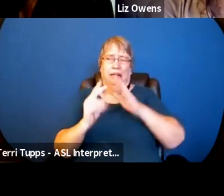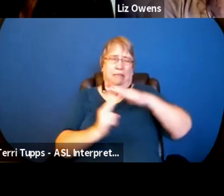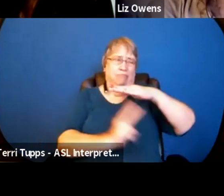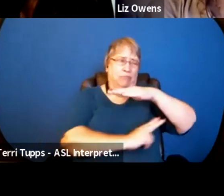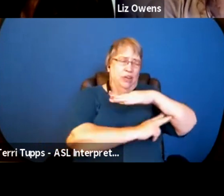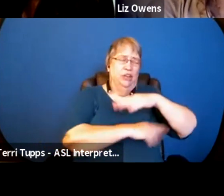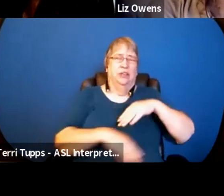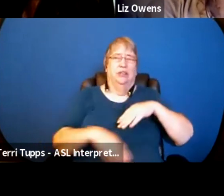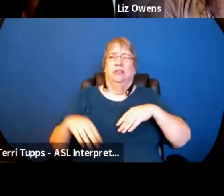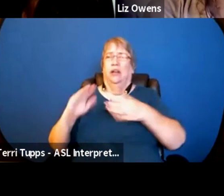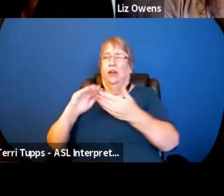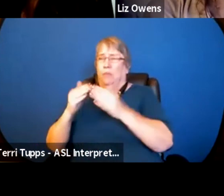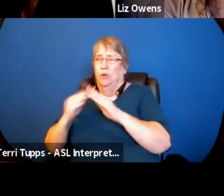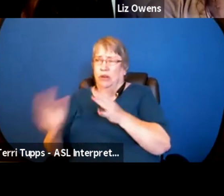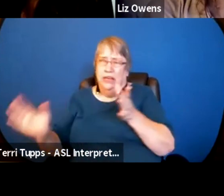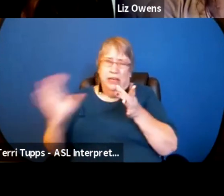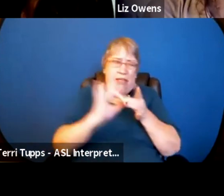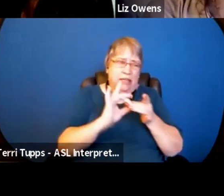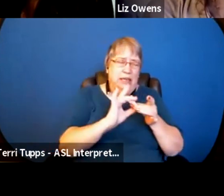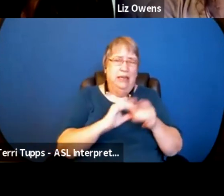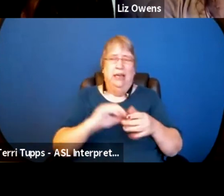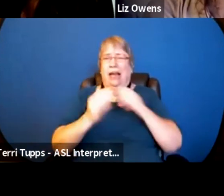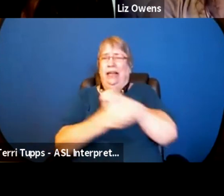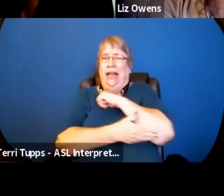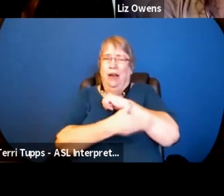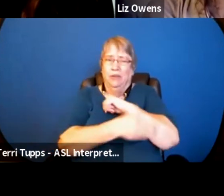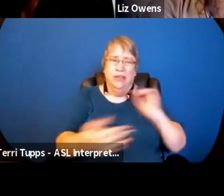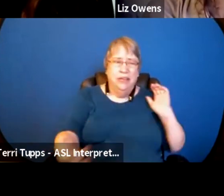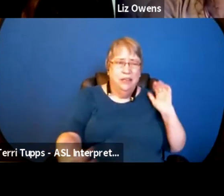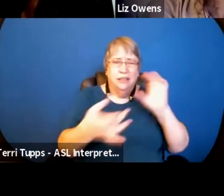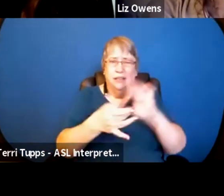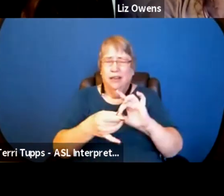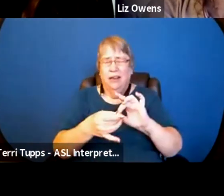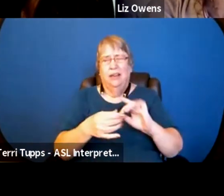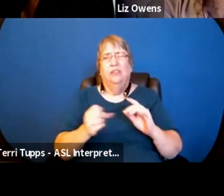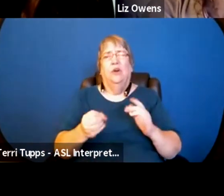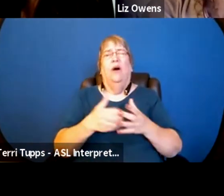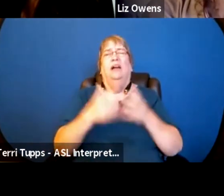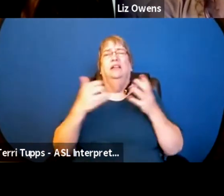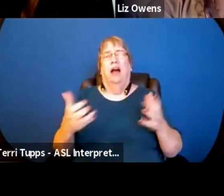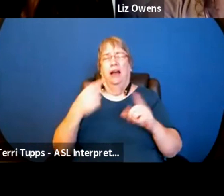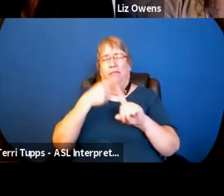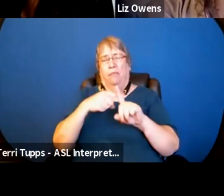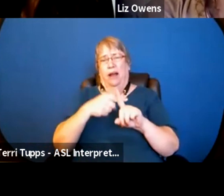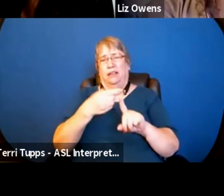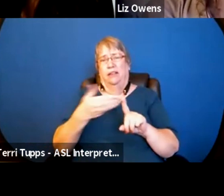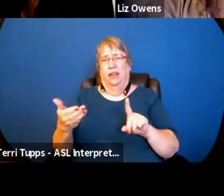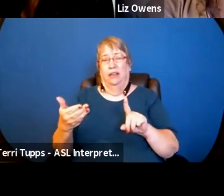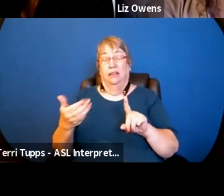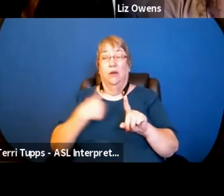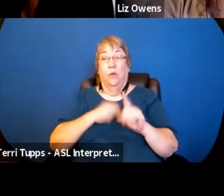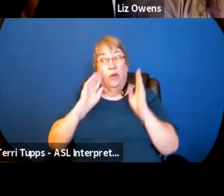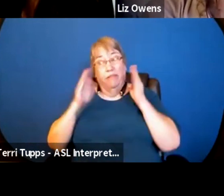together, counties coming together. So I just want to say there's an enormous amount of positive things to highlight as well, even though we all focus on what's